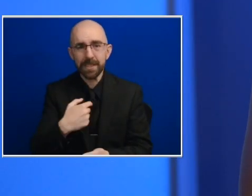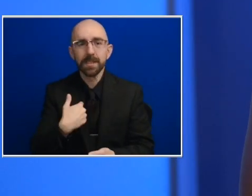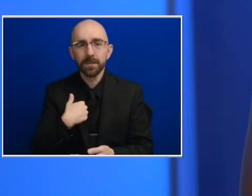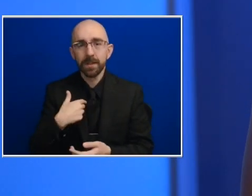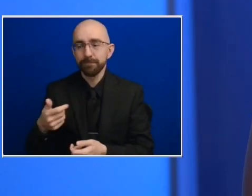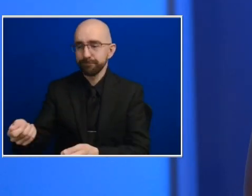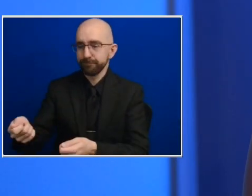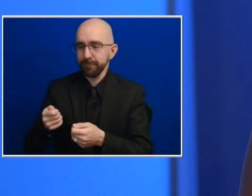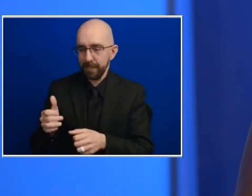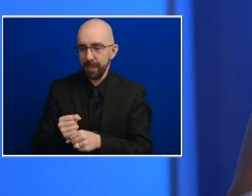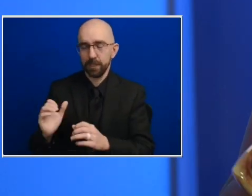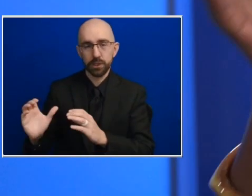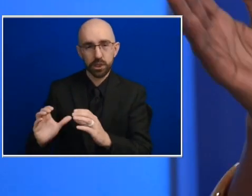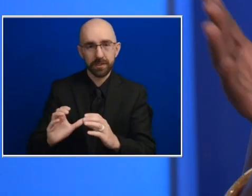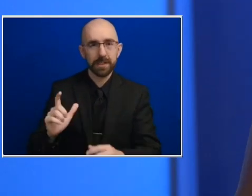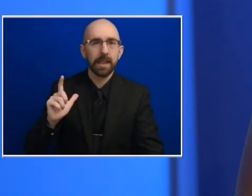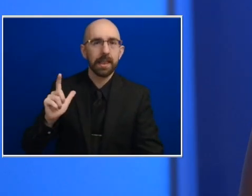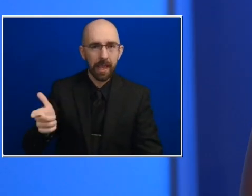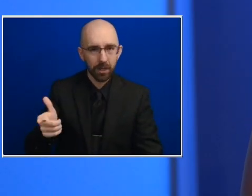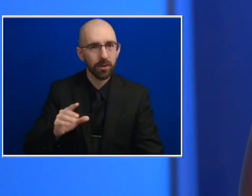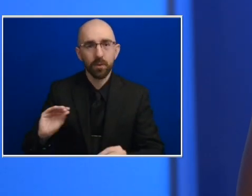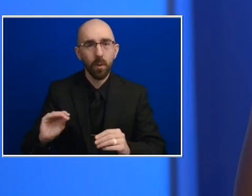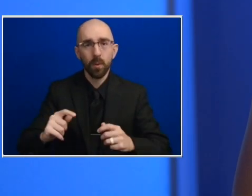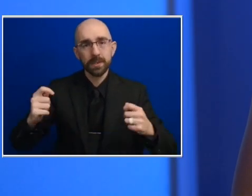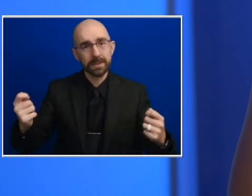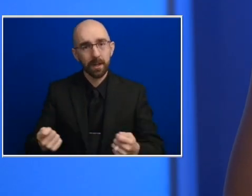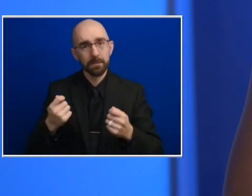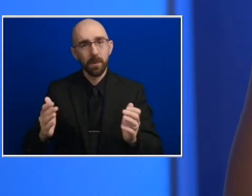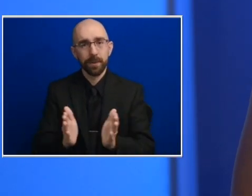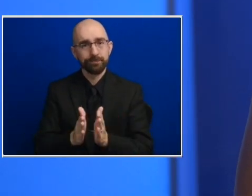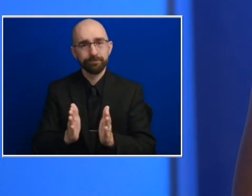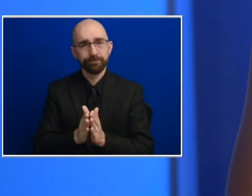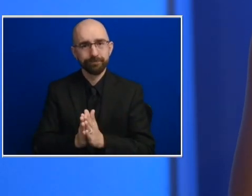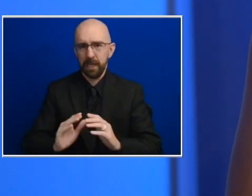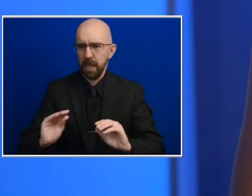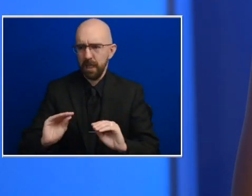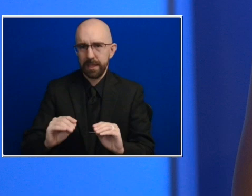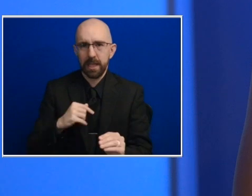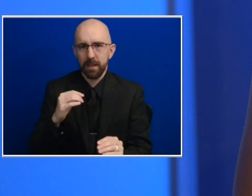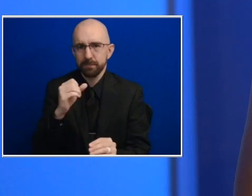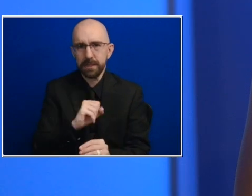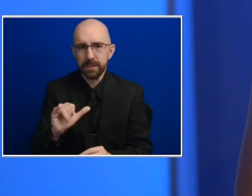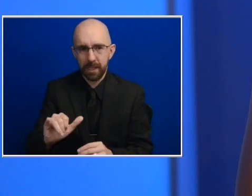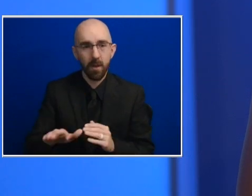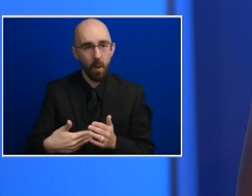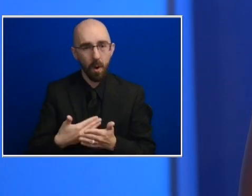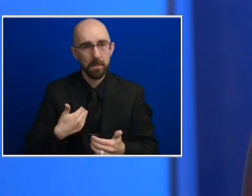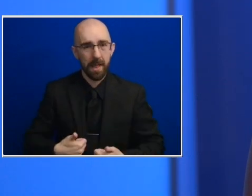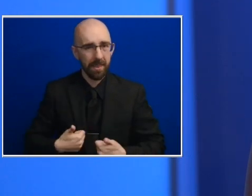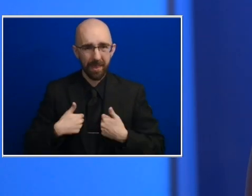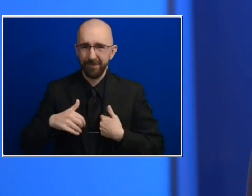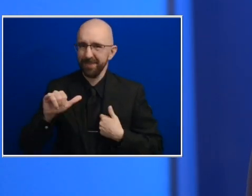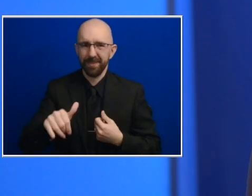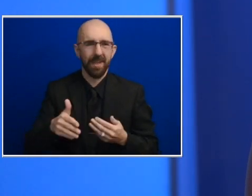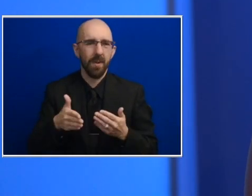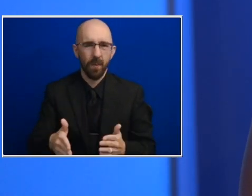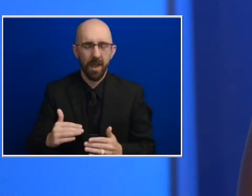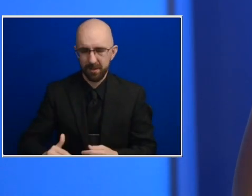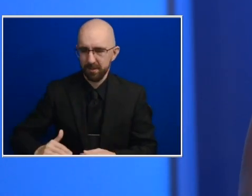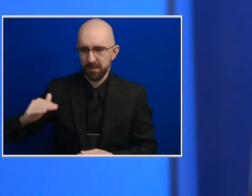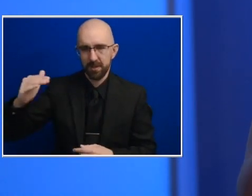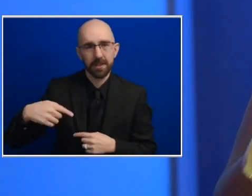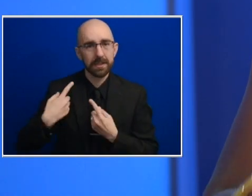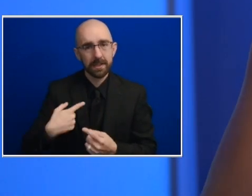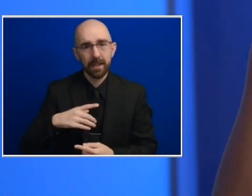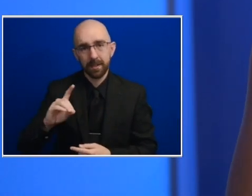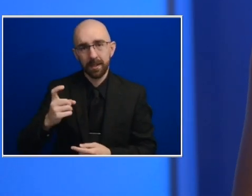certificate later. You know, there was no big ceremony, there was nothing like that. But all my life has always been that way. You know, since I was diagnosed with sickle cell,